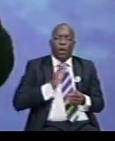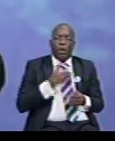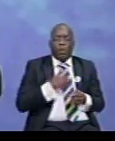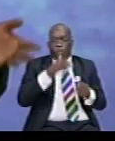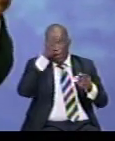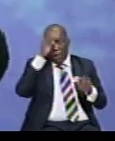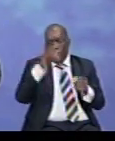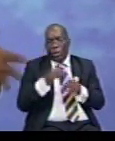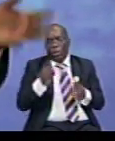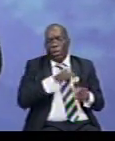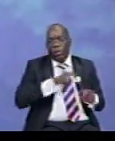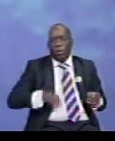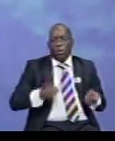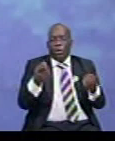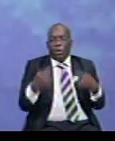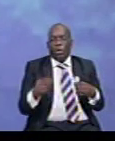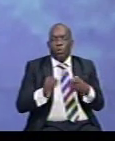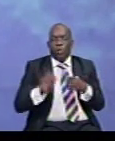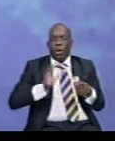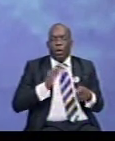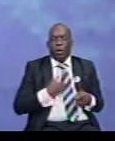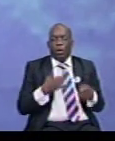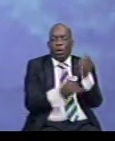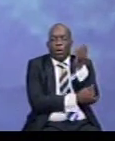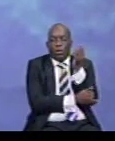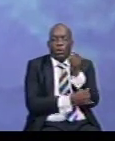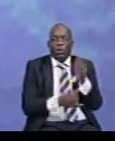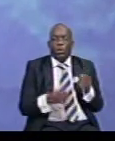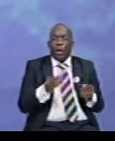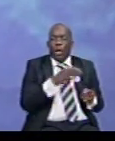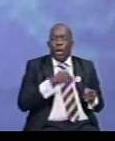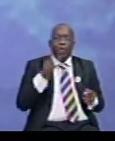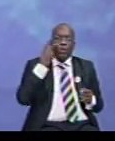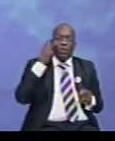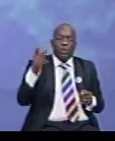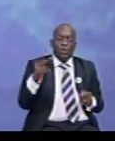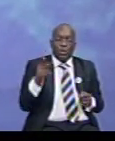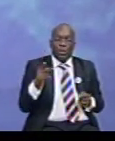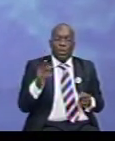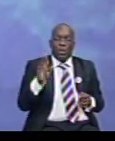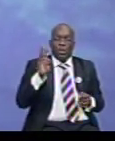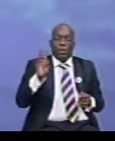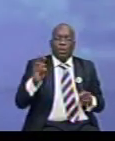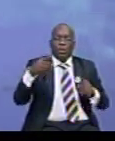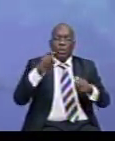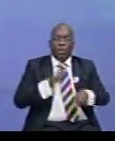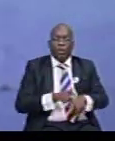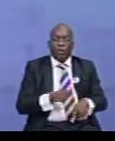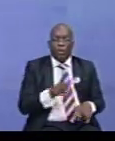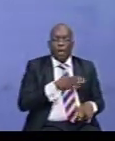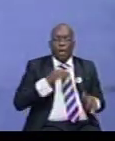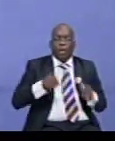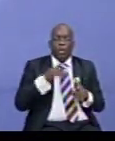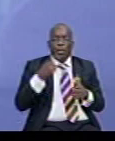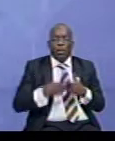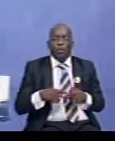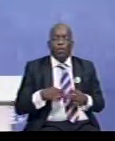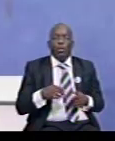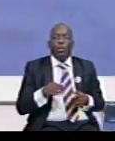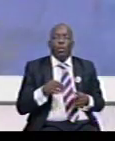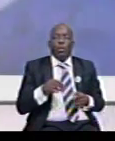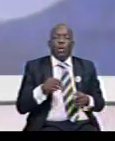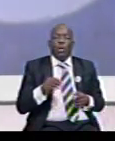having miscarriage 5-6 times. And then I came and they